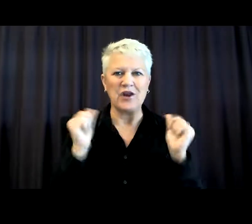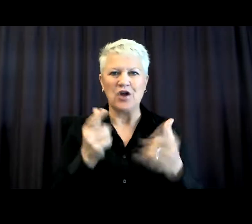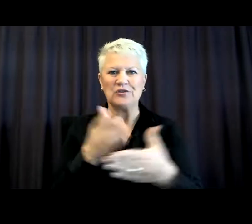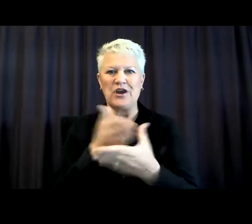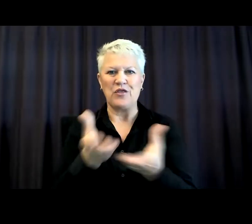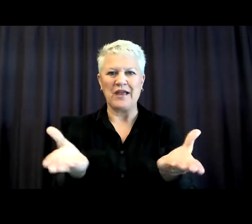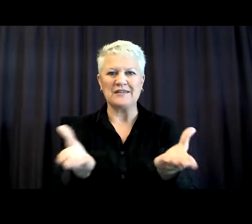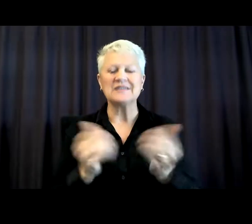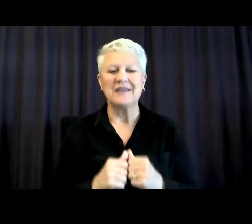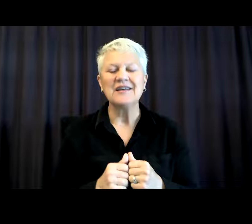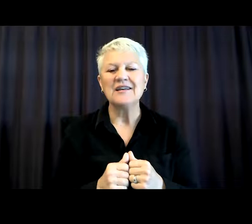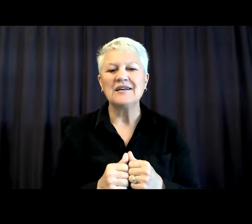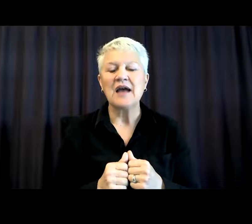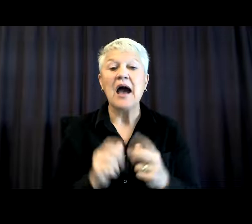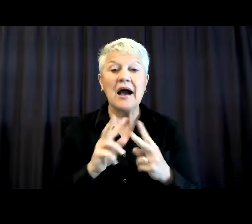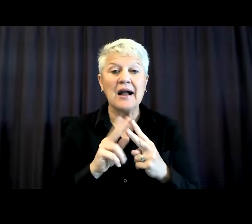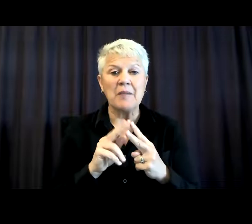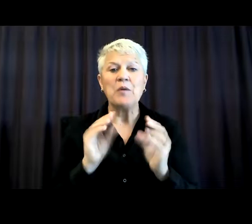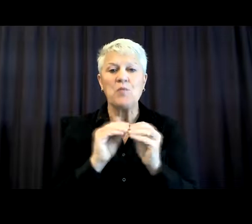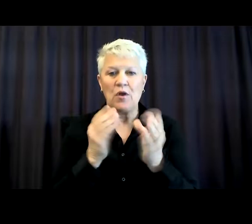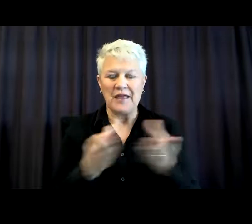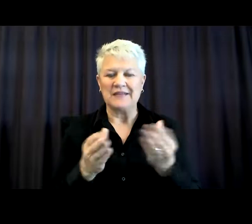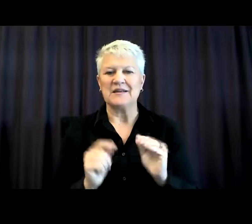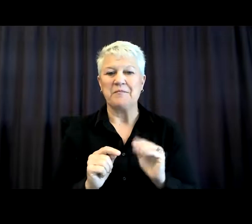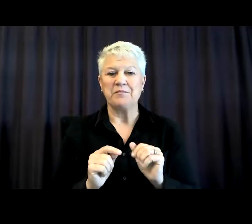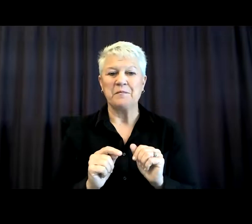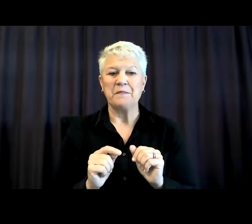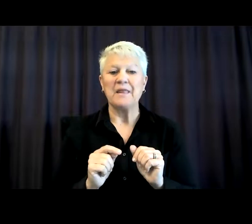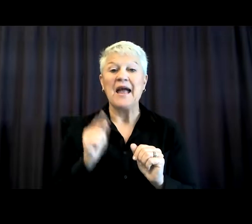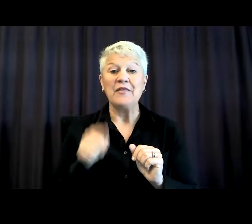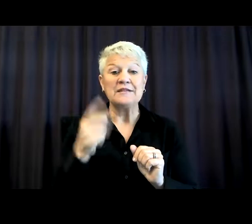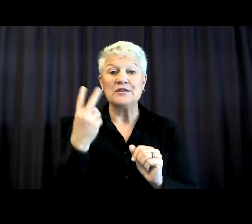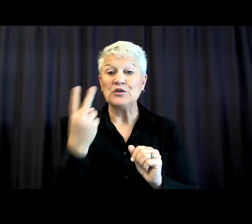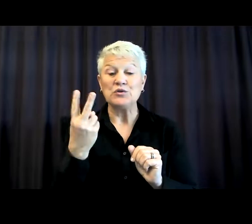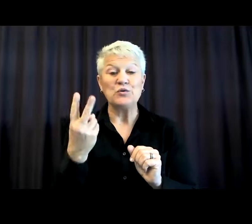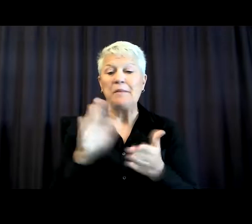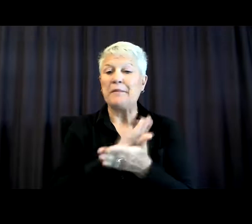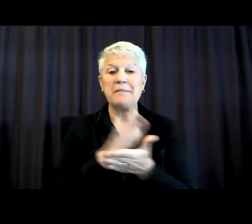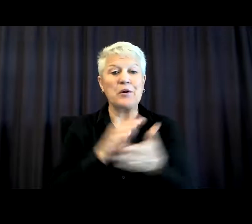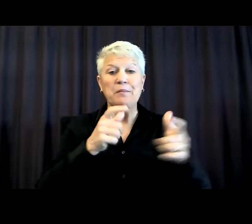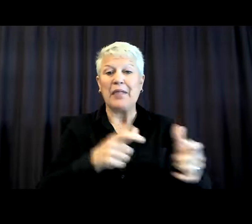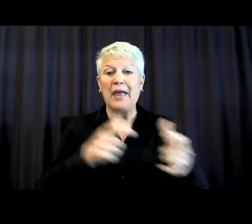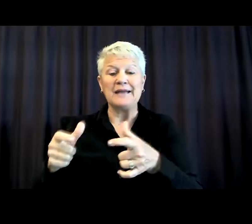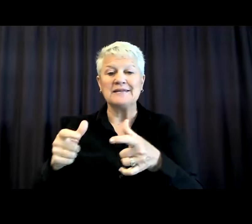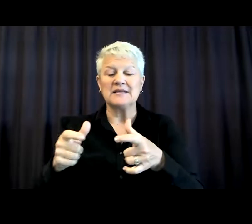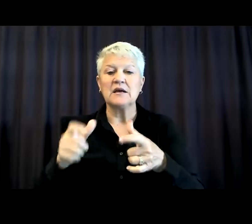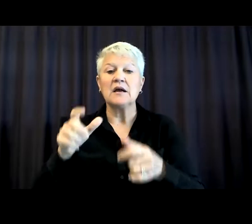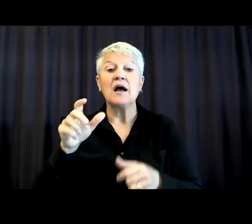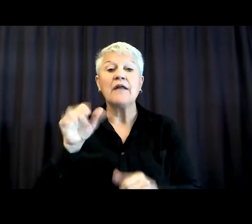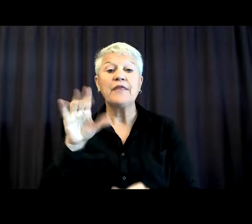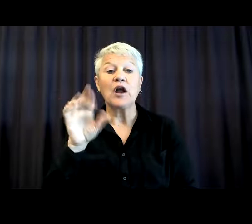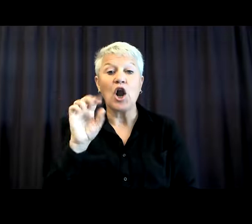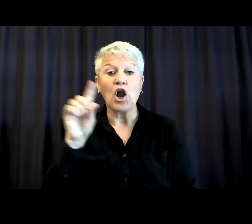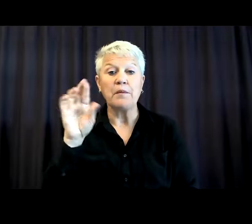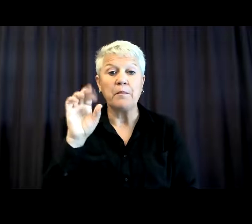things. Just a couple more things here. This was with two just paper plates. The cardboard ones, the real firm